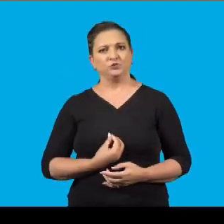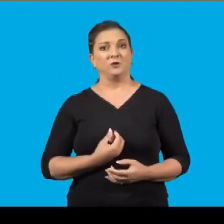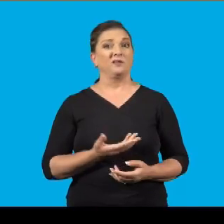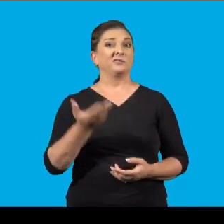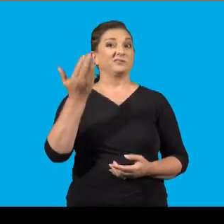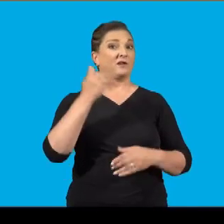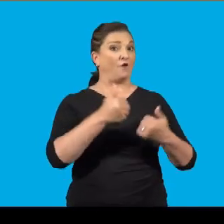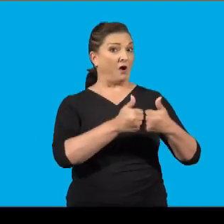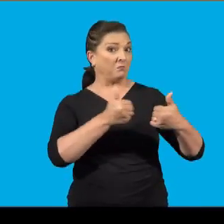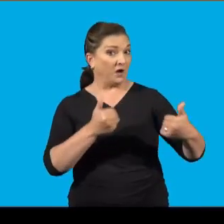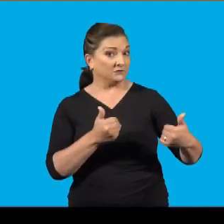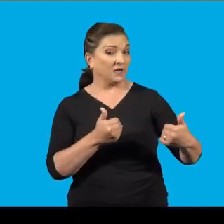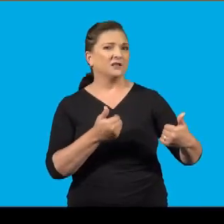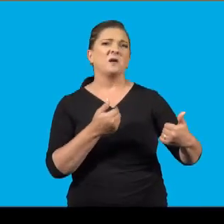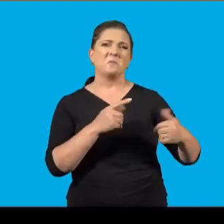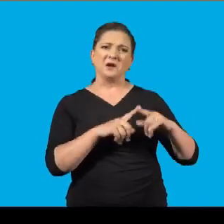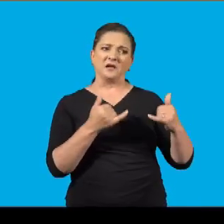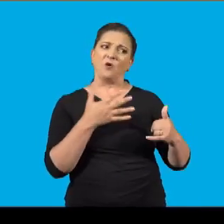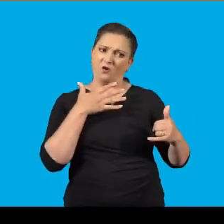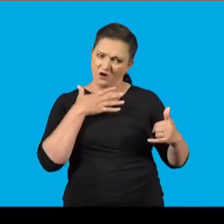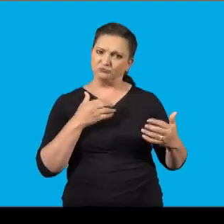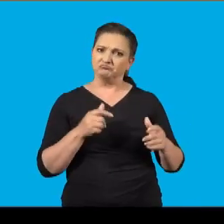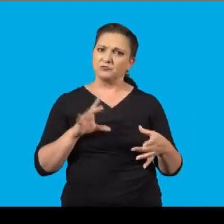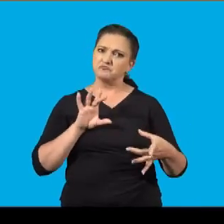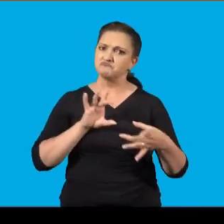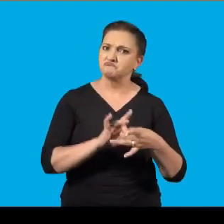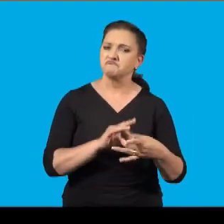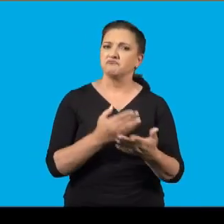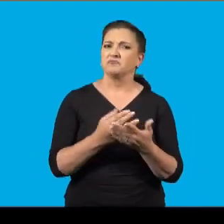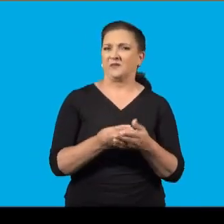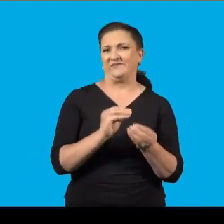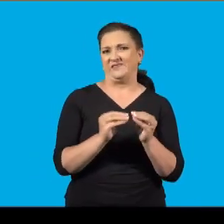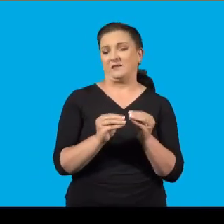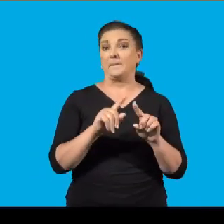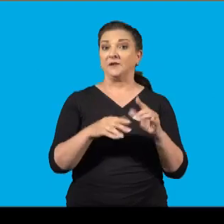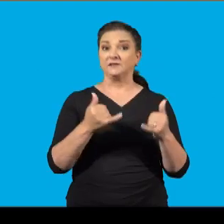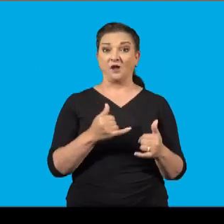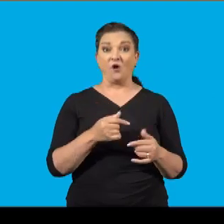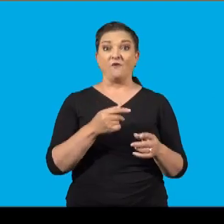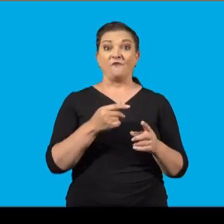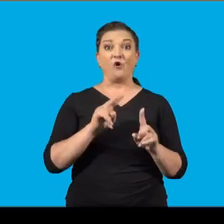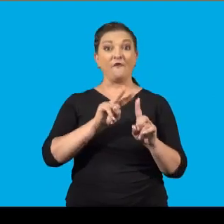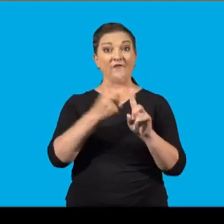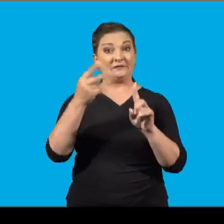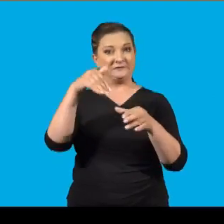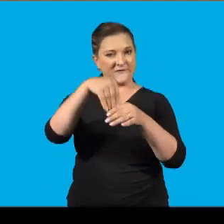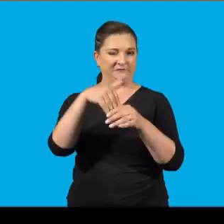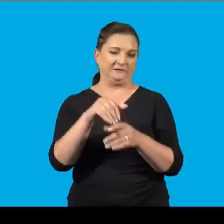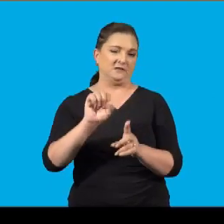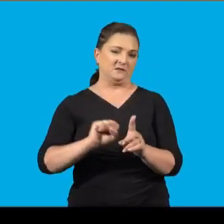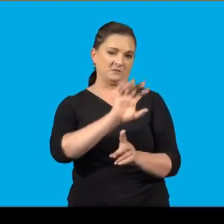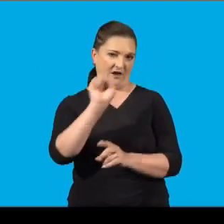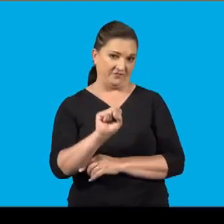wounds from atrocities committed during apartheid, to foster reconciliation between perpetrators and victims in South Africa,